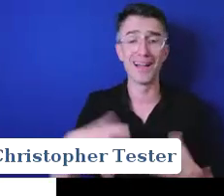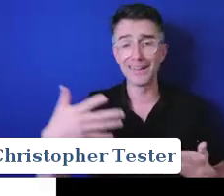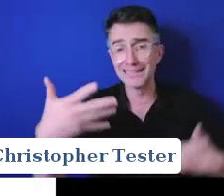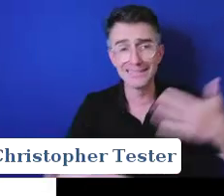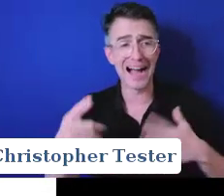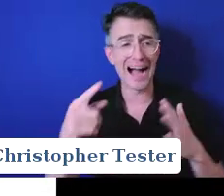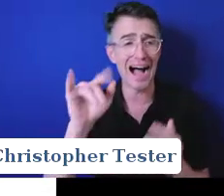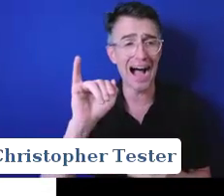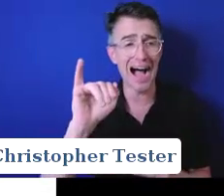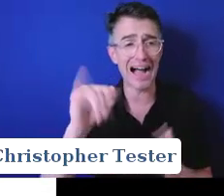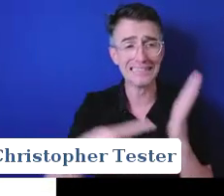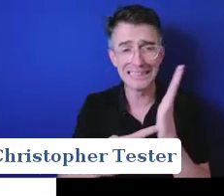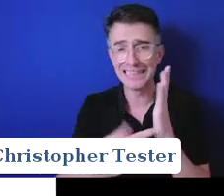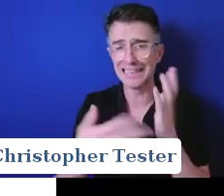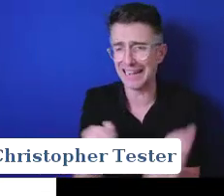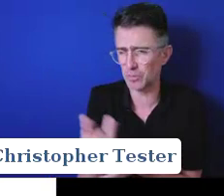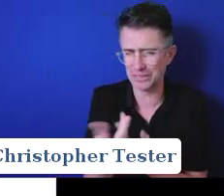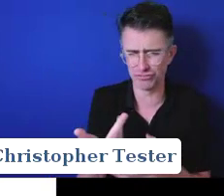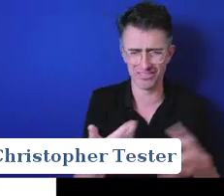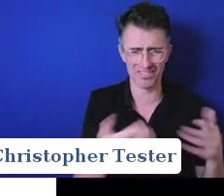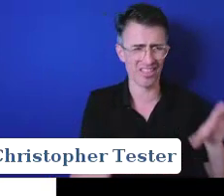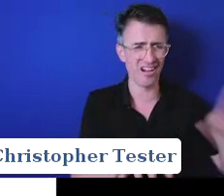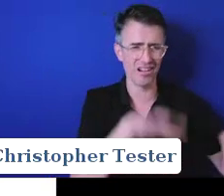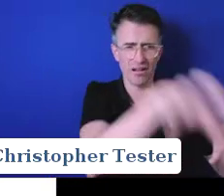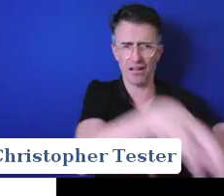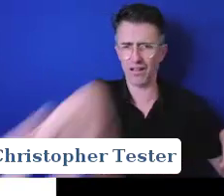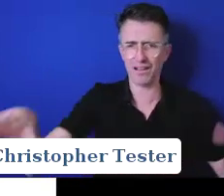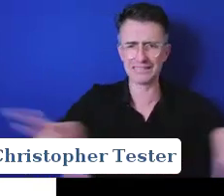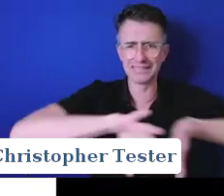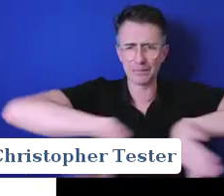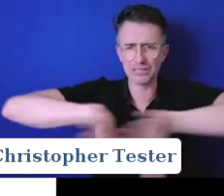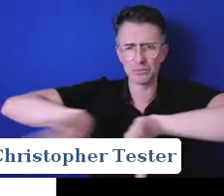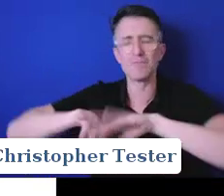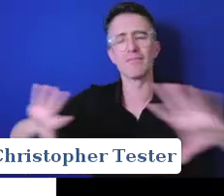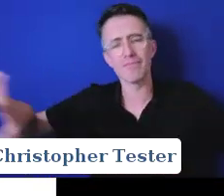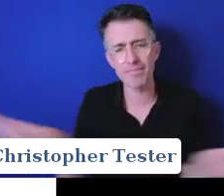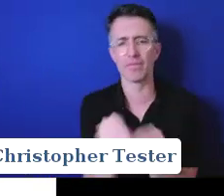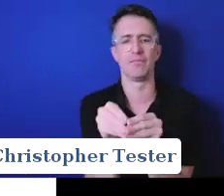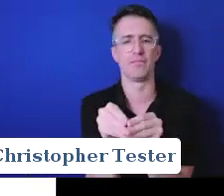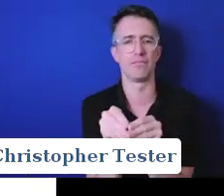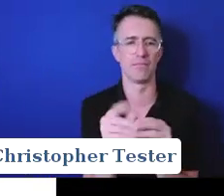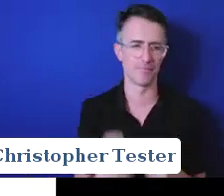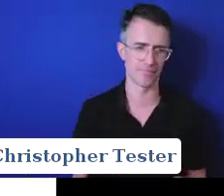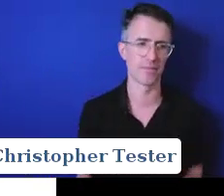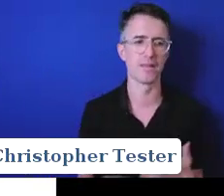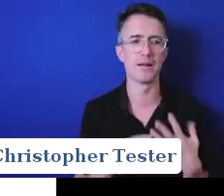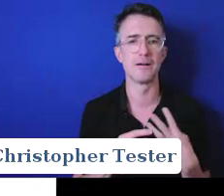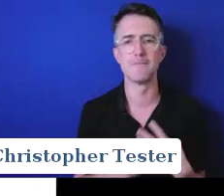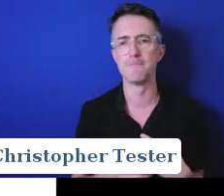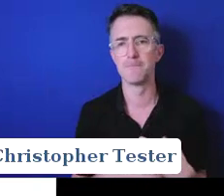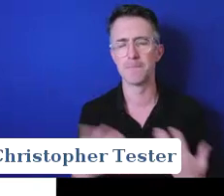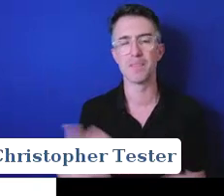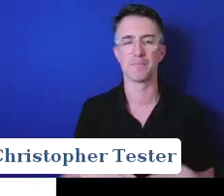interoperability and monitoring and field support are also needed in order to